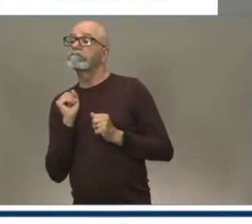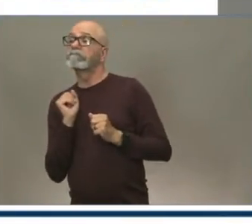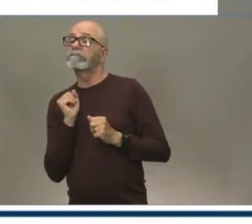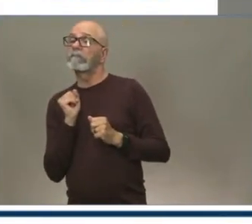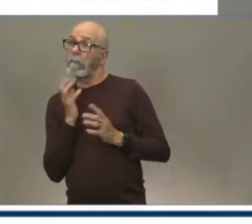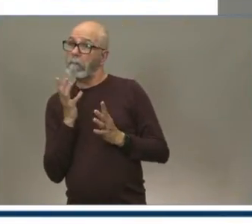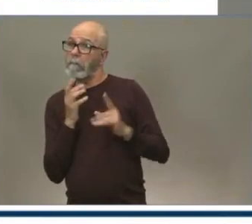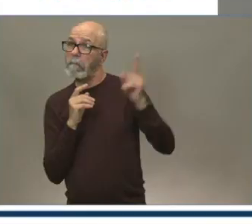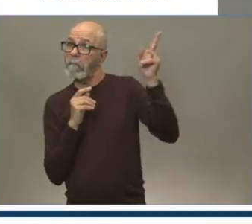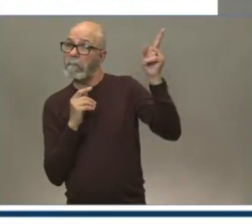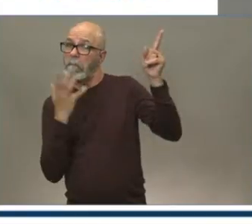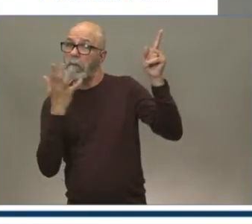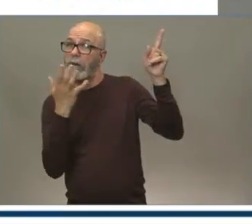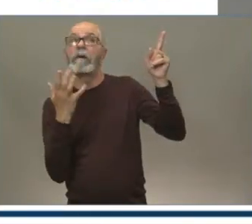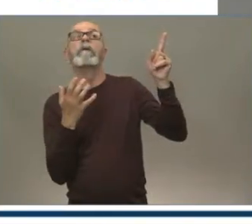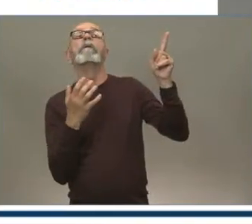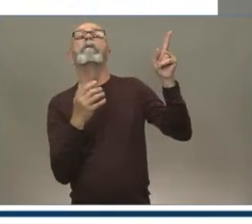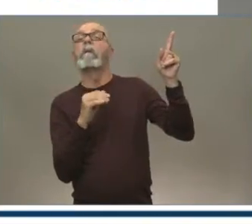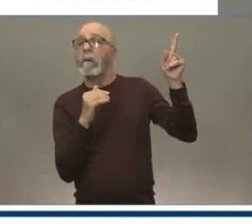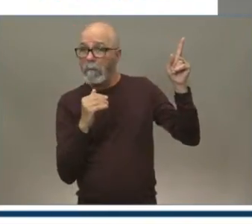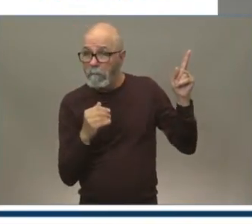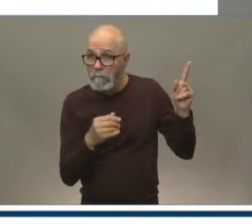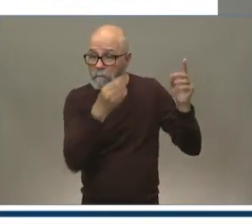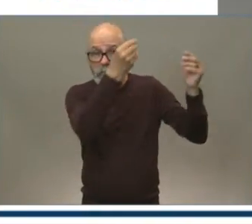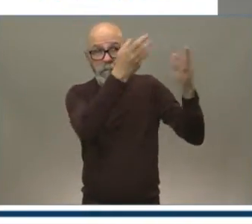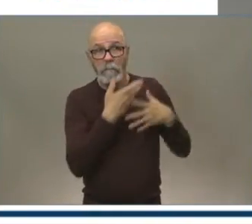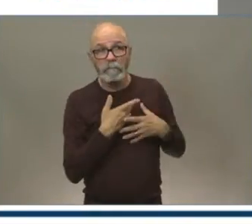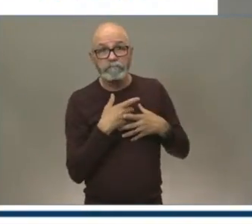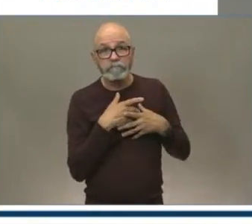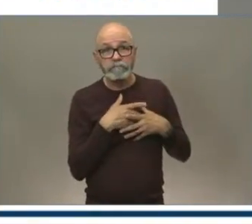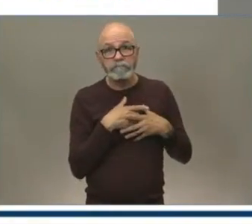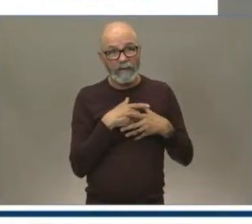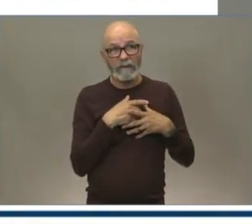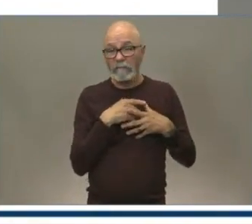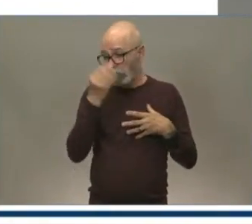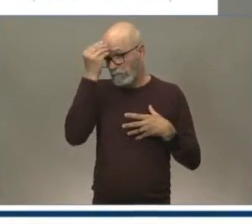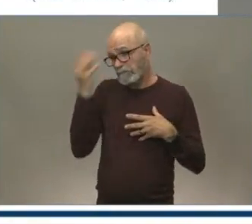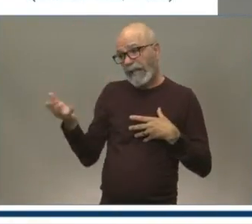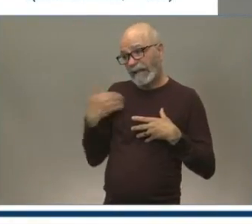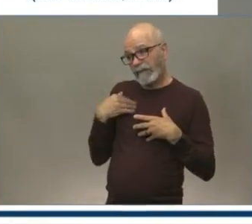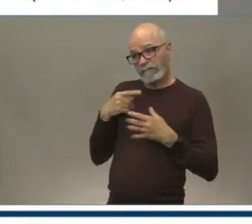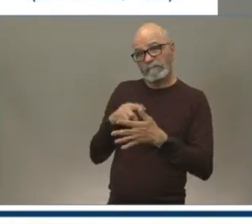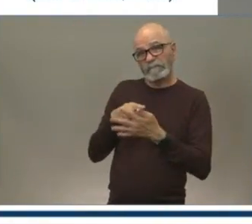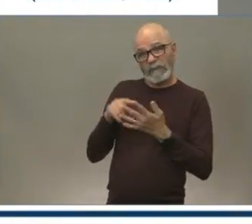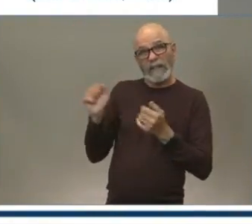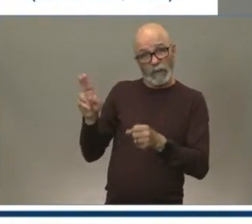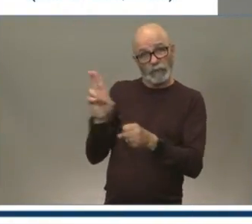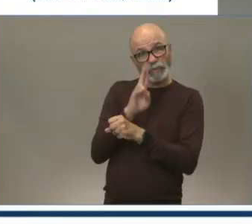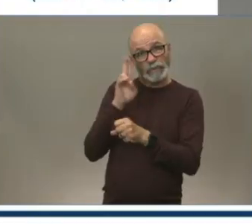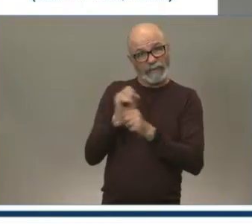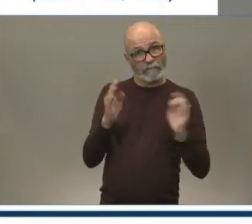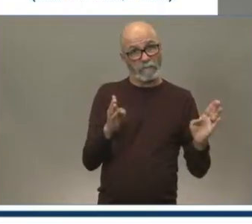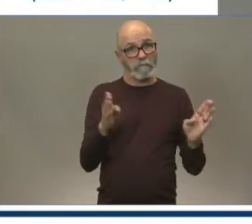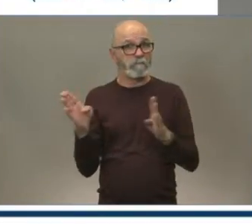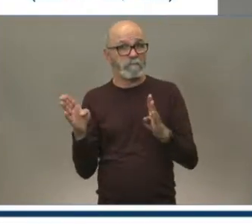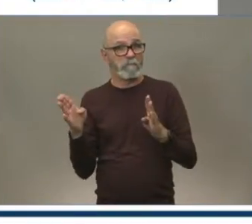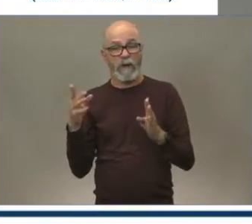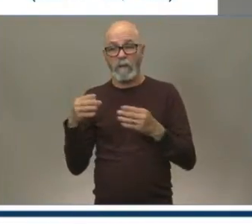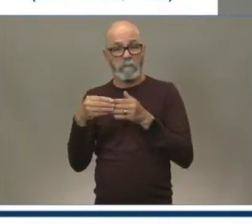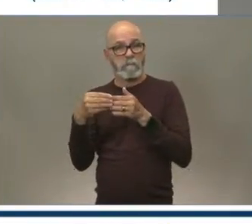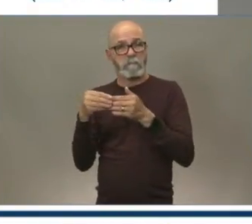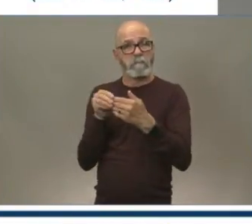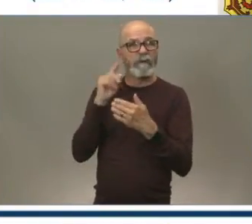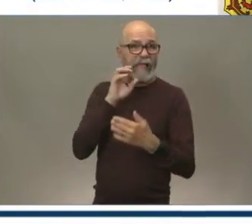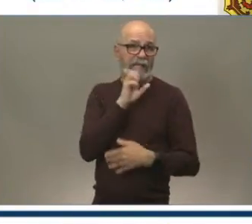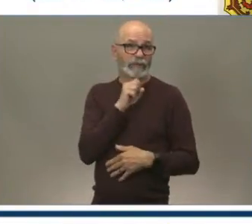our epidemiology in the coming weeks. So the vaccine is there, it's being kept safe and stored, and we'll figure out the best way to use that over time. Go